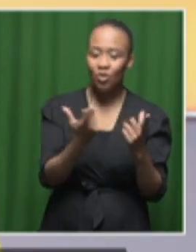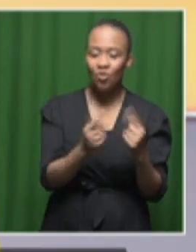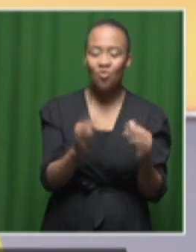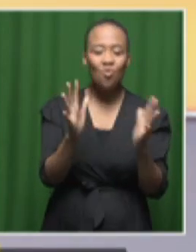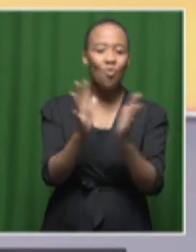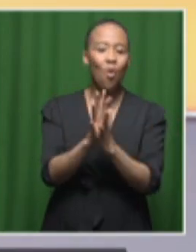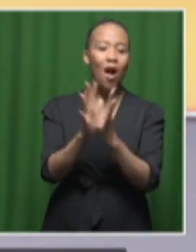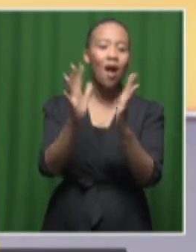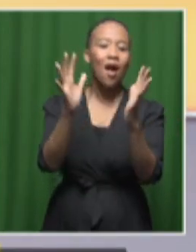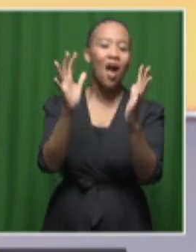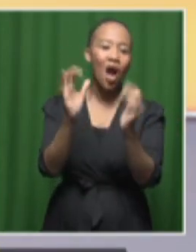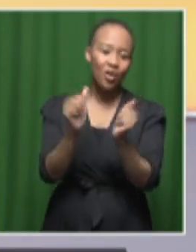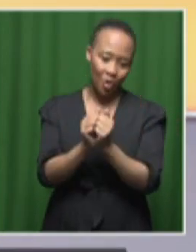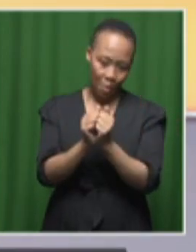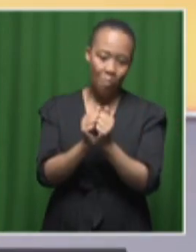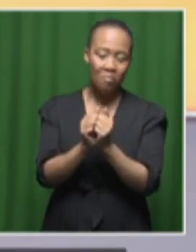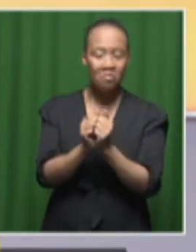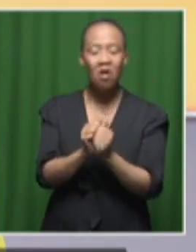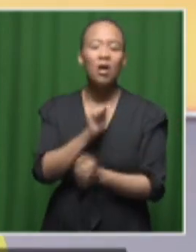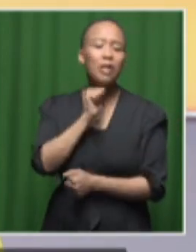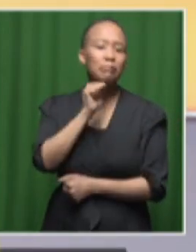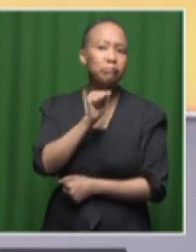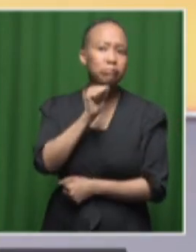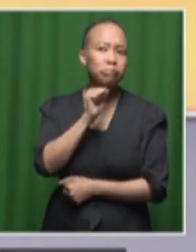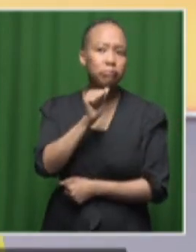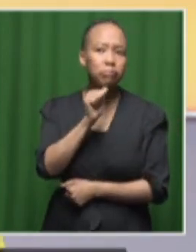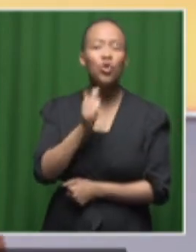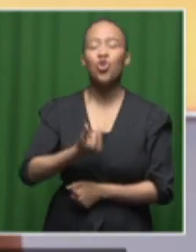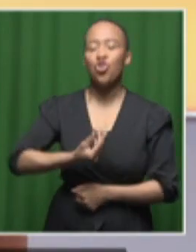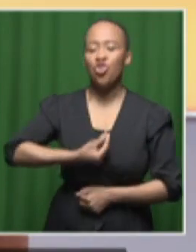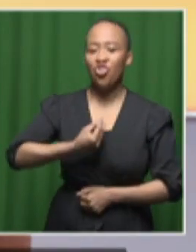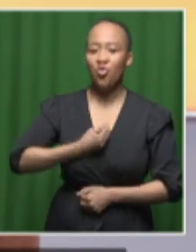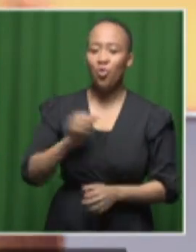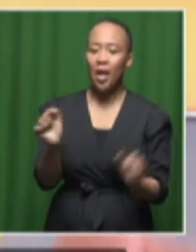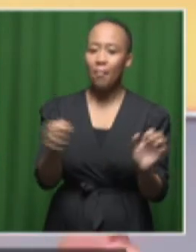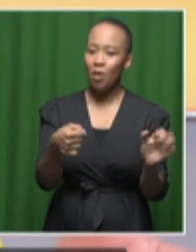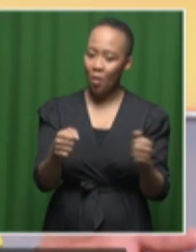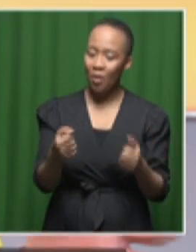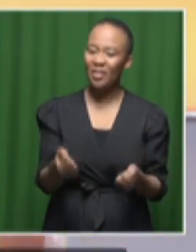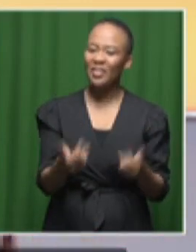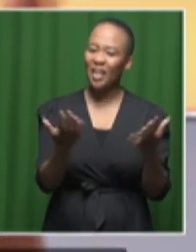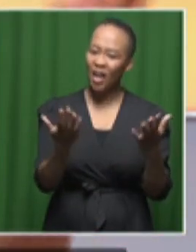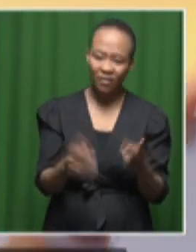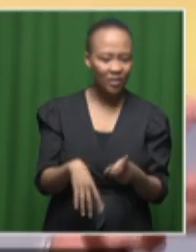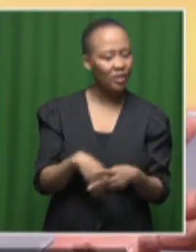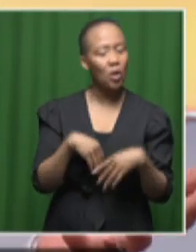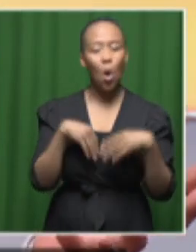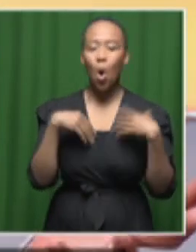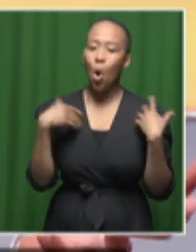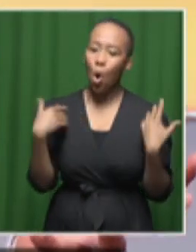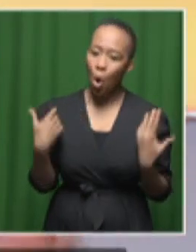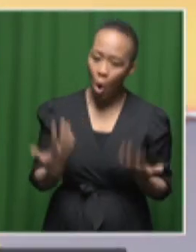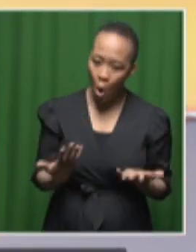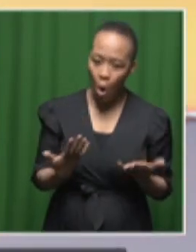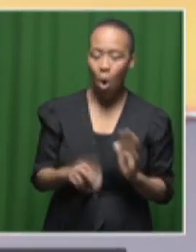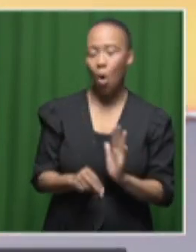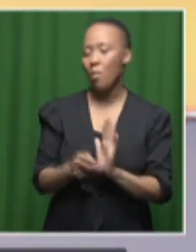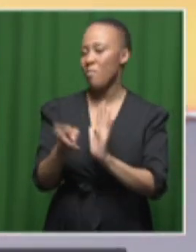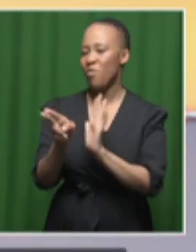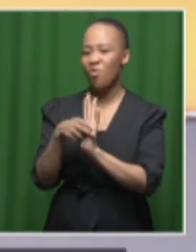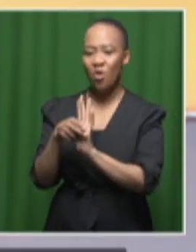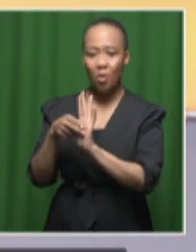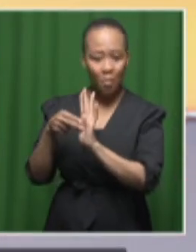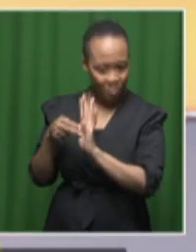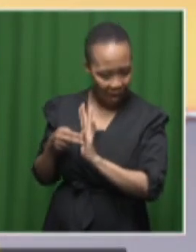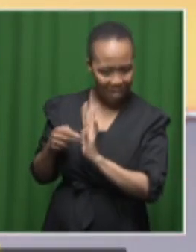this mean for you, right? So whether you are the Youth Employment Service or whether you are a commercial brand at, let's say, SAB Miller, it is about